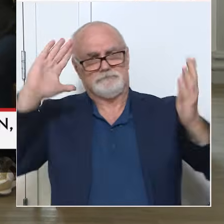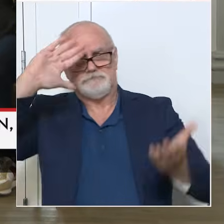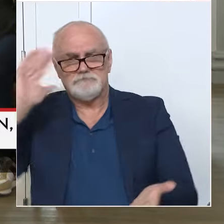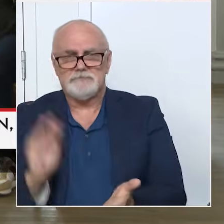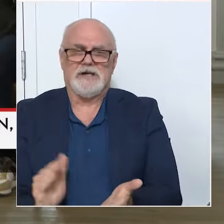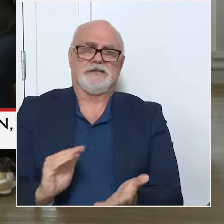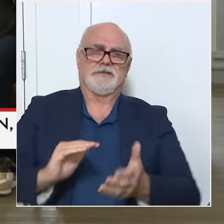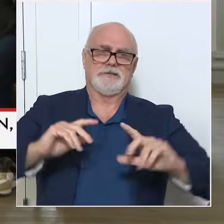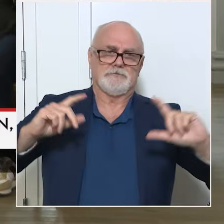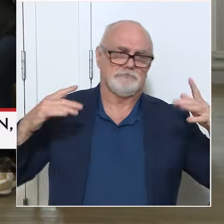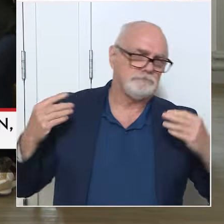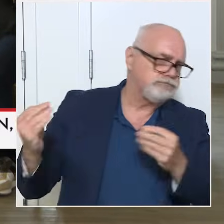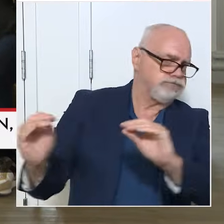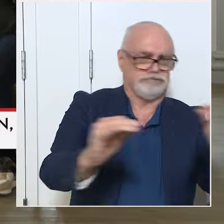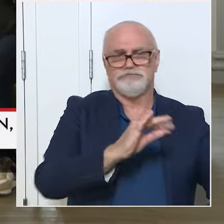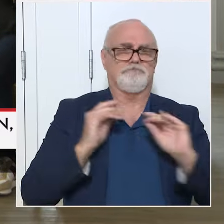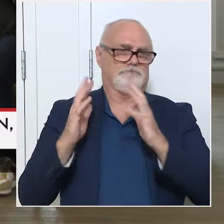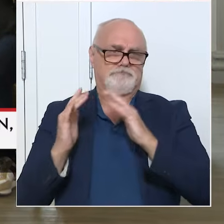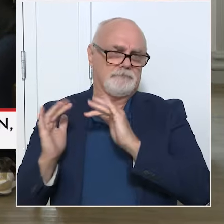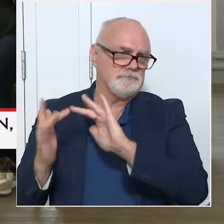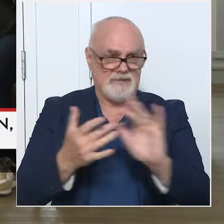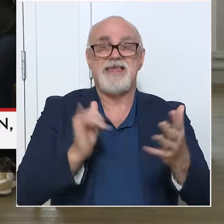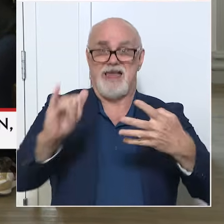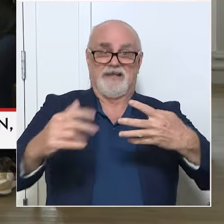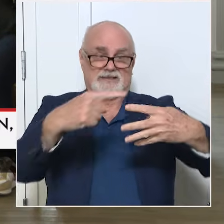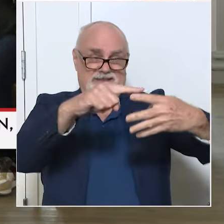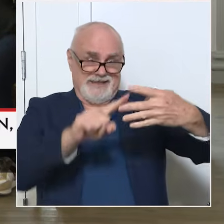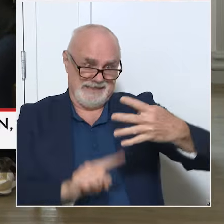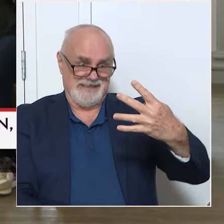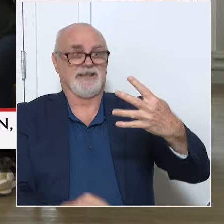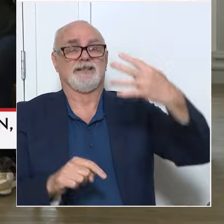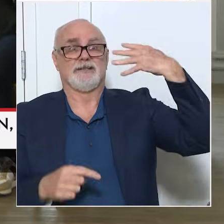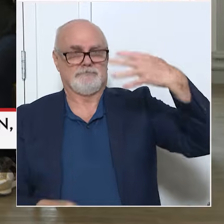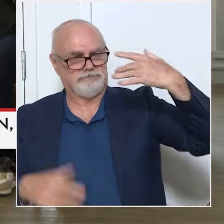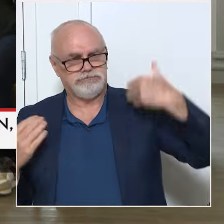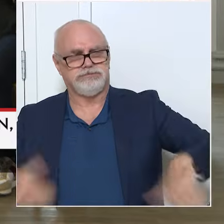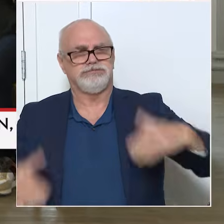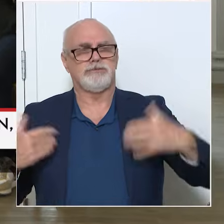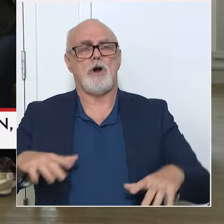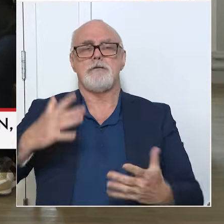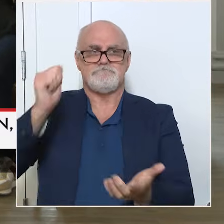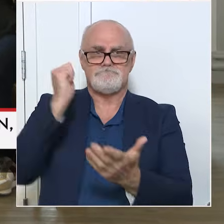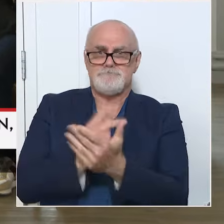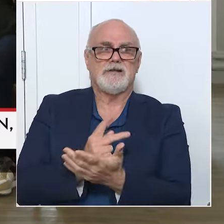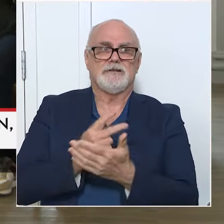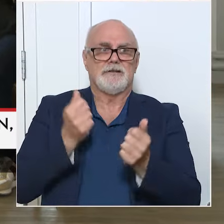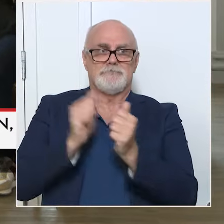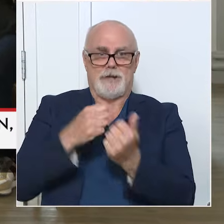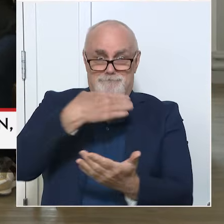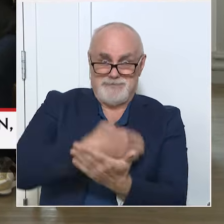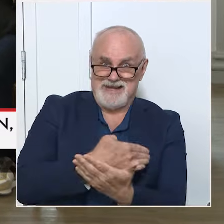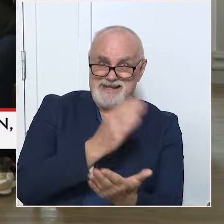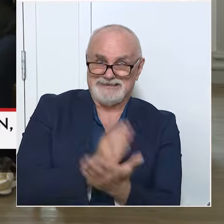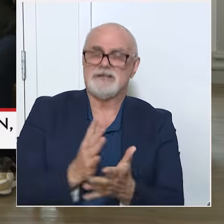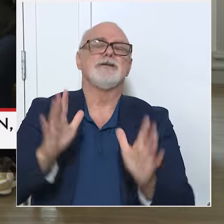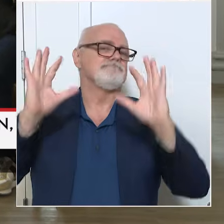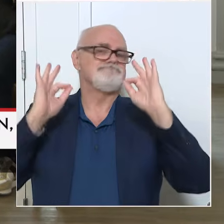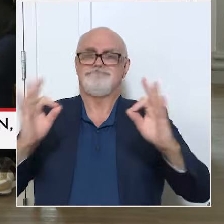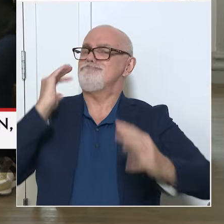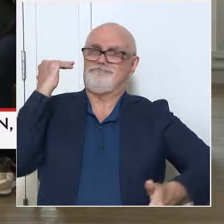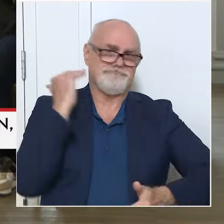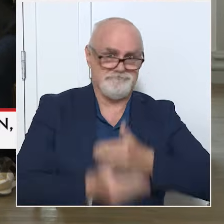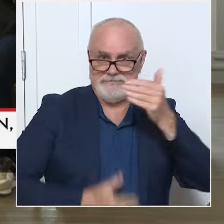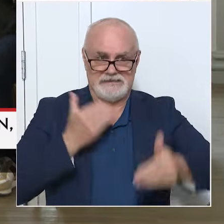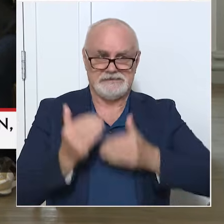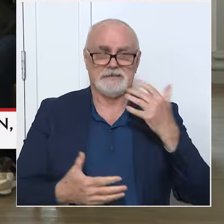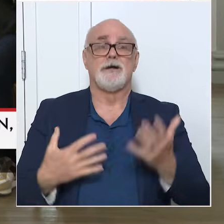advanced in the budget approved by the council a few weeks ago. The budget invests $52